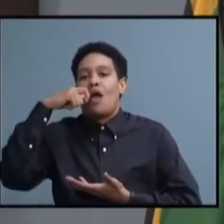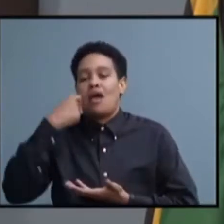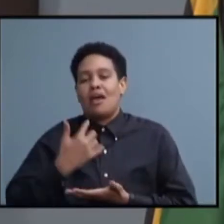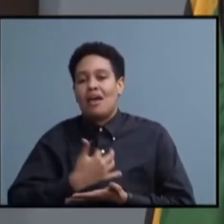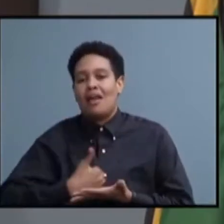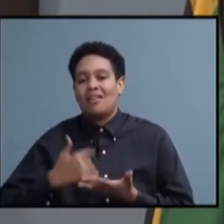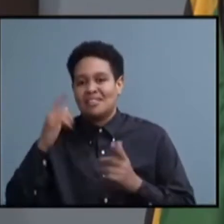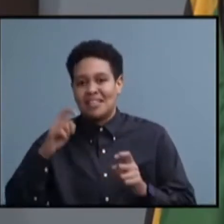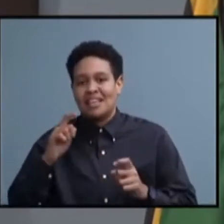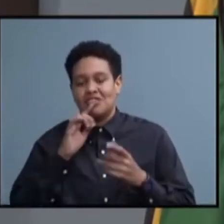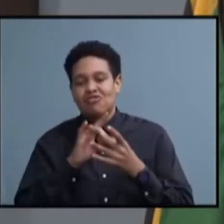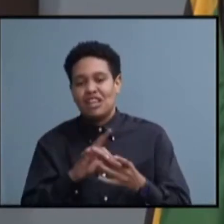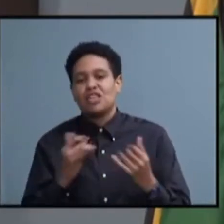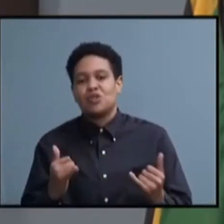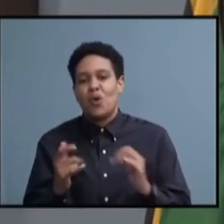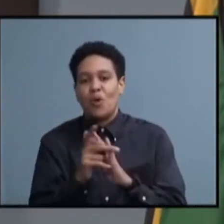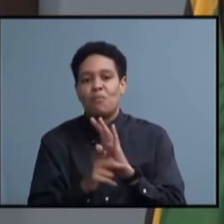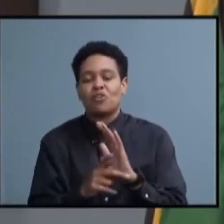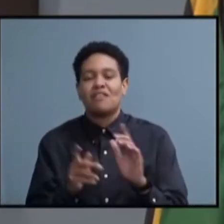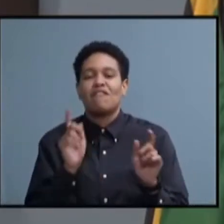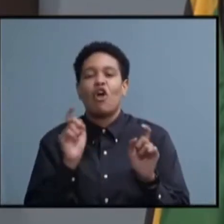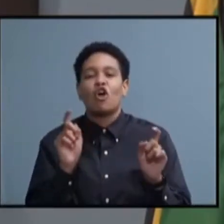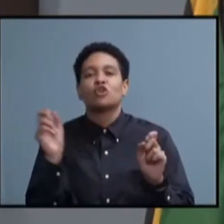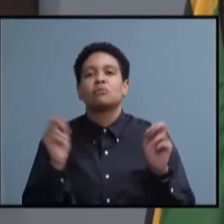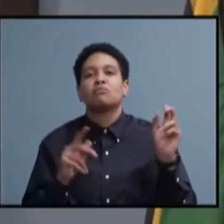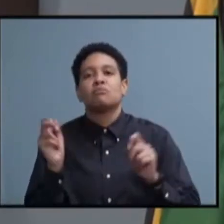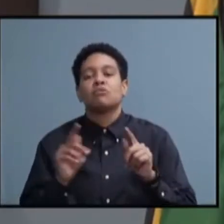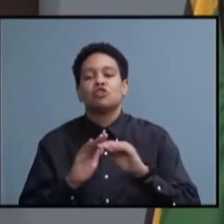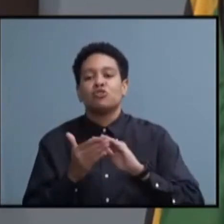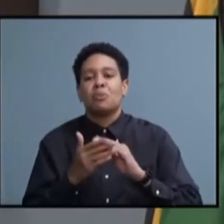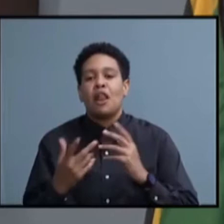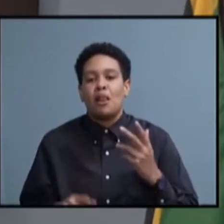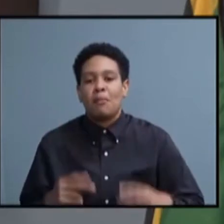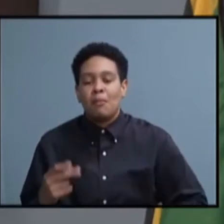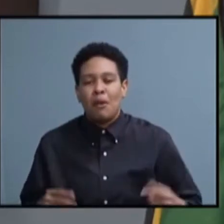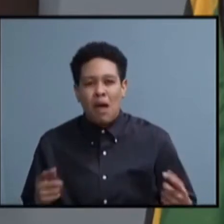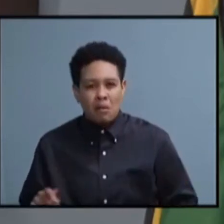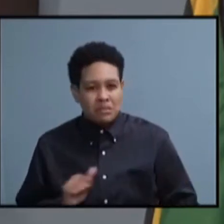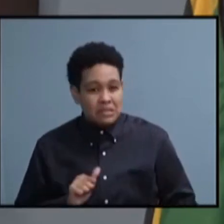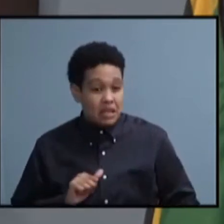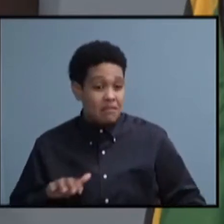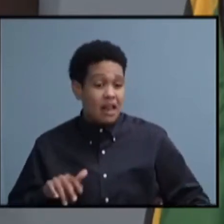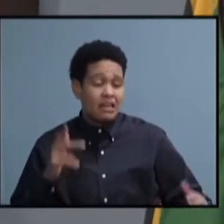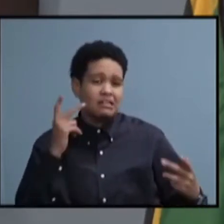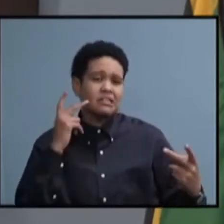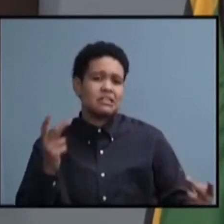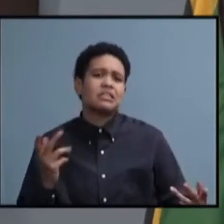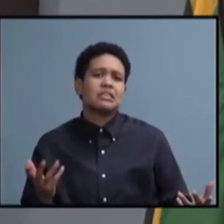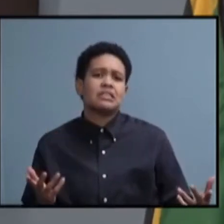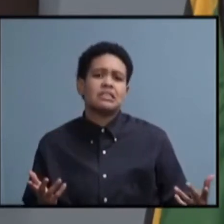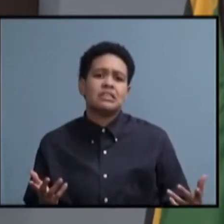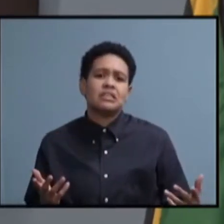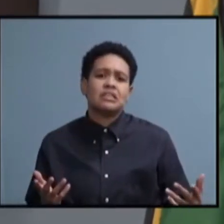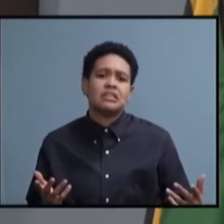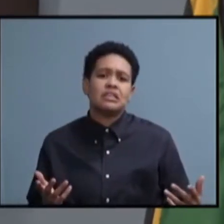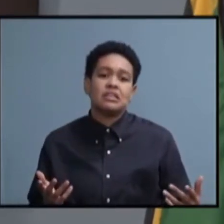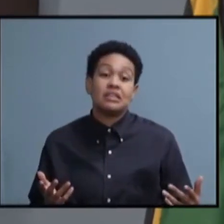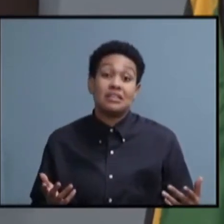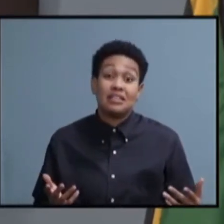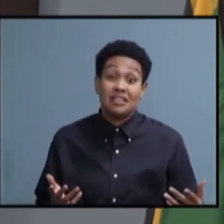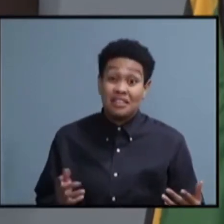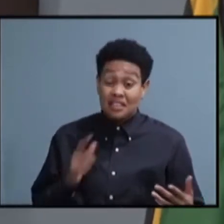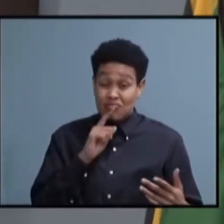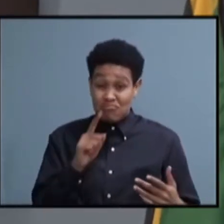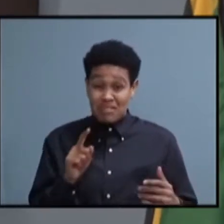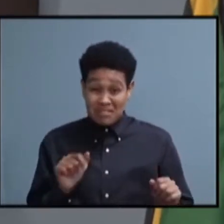present protocols for the controlled re-entry. I'm not seeing it physically feasible to